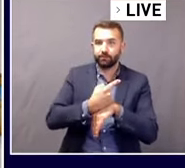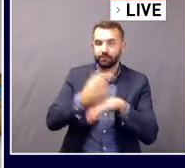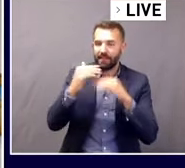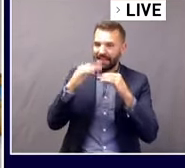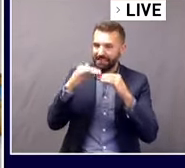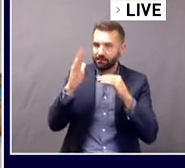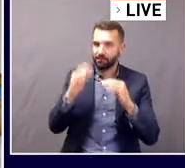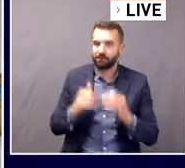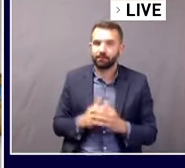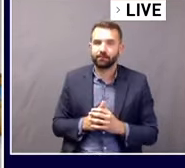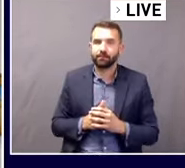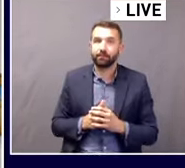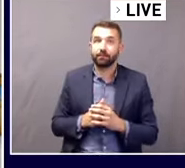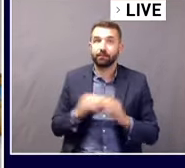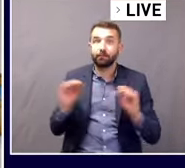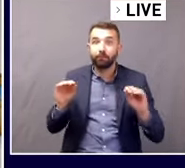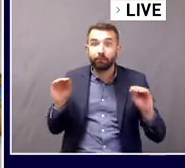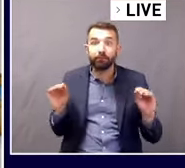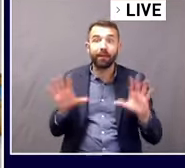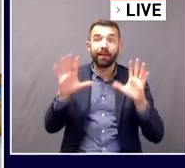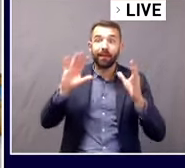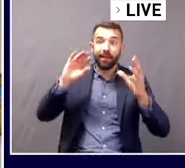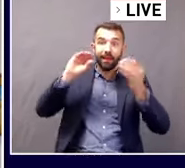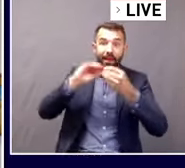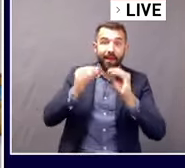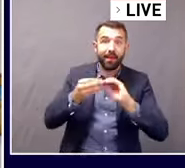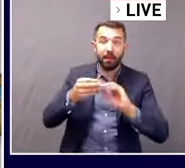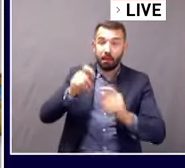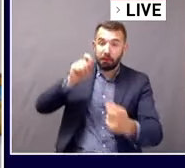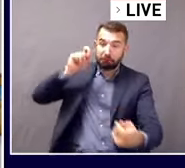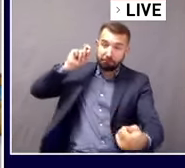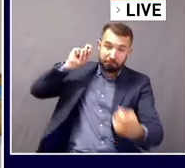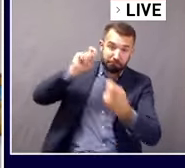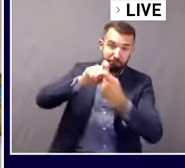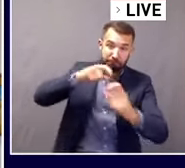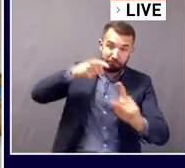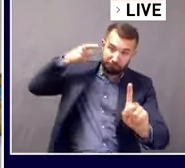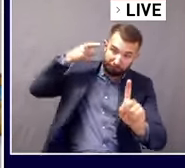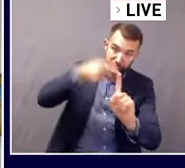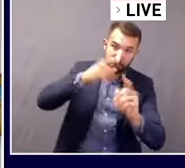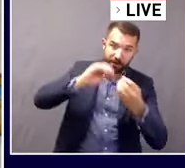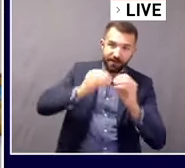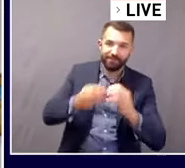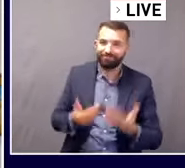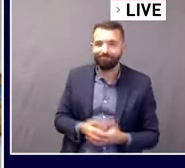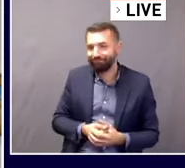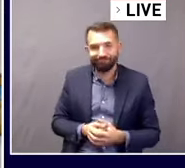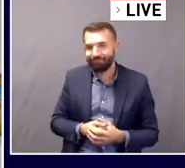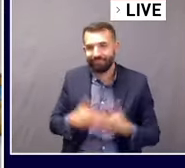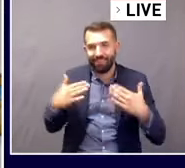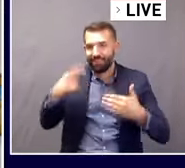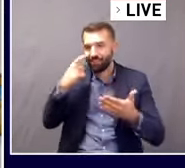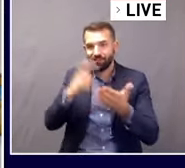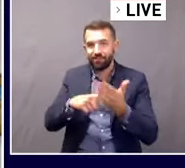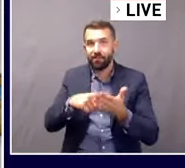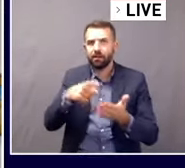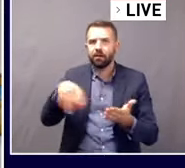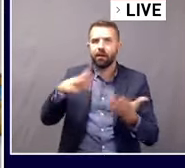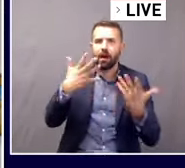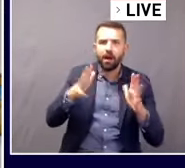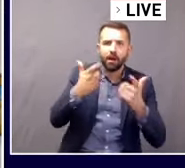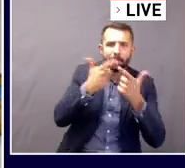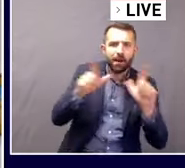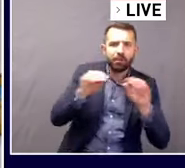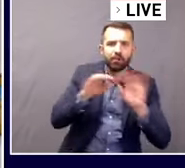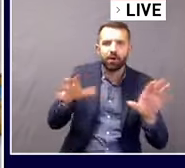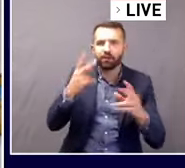number there. If there are sizable outbreaks, for example, that we are aware of, that might alter our perception because it could be a signal that